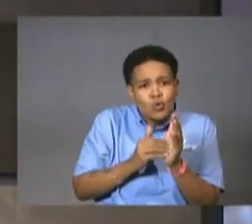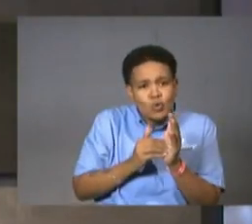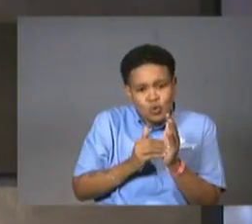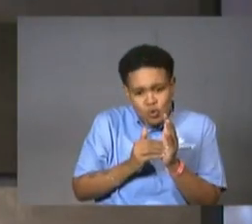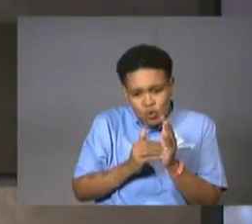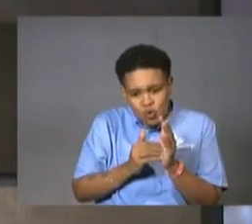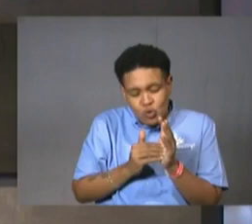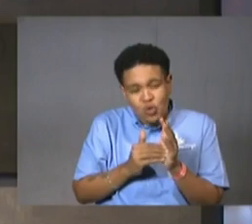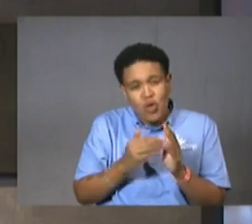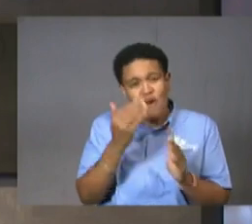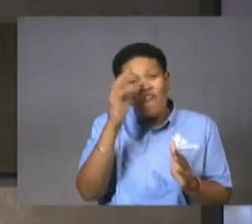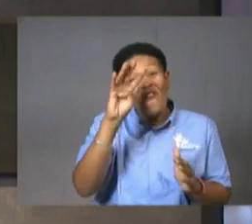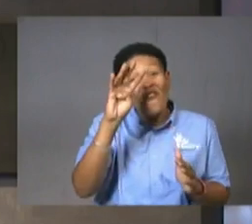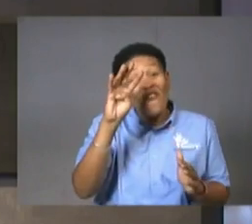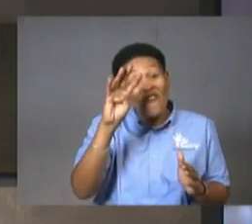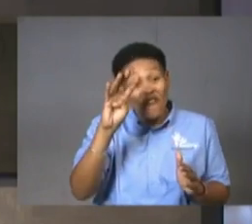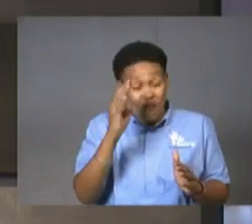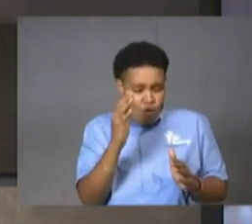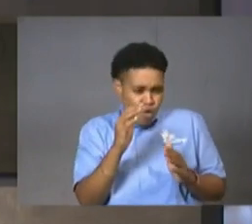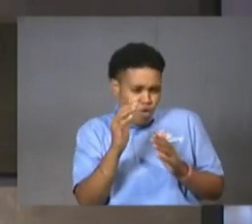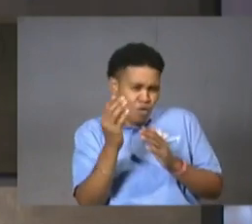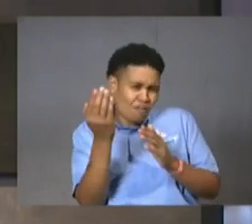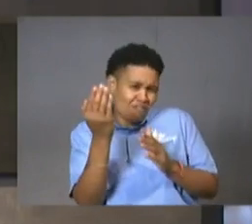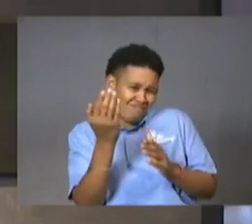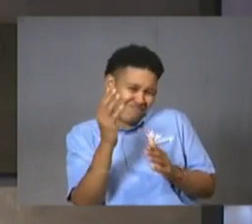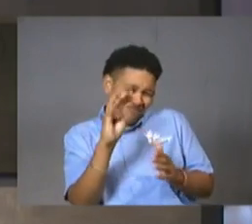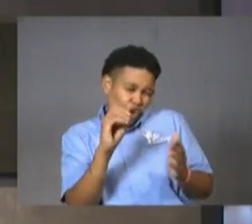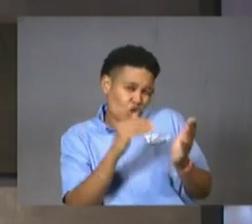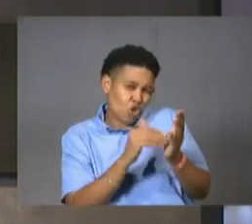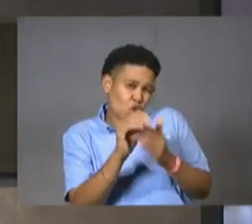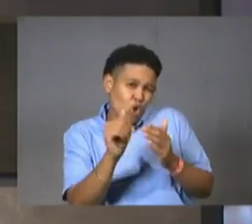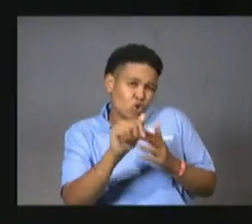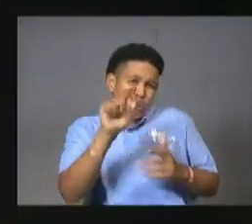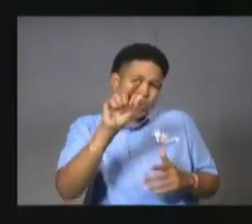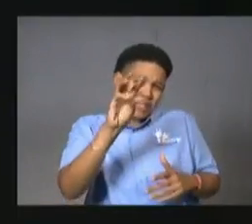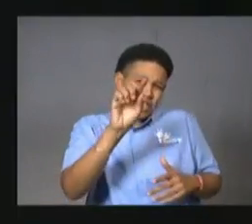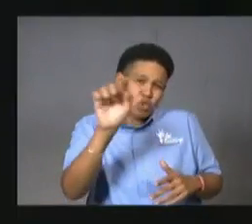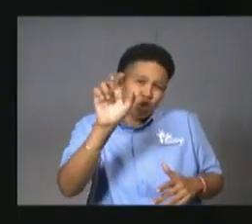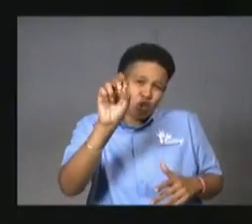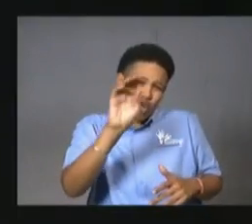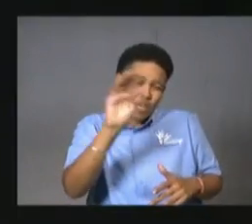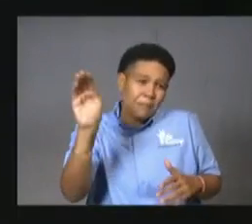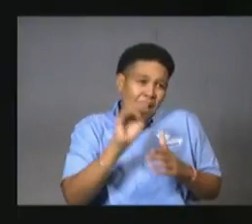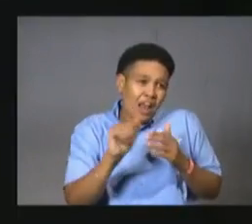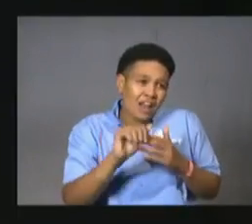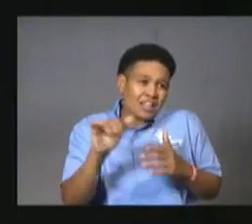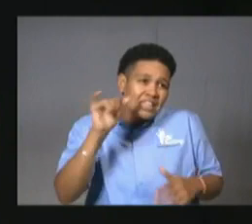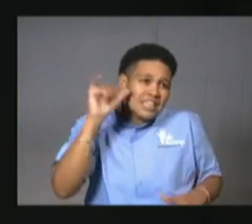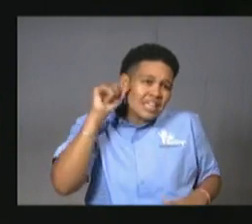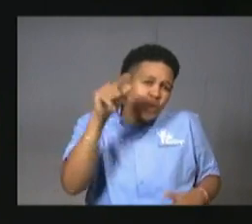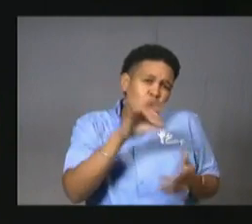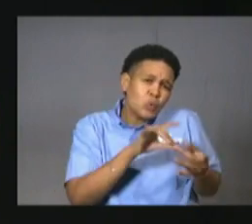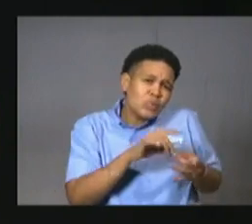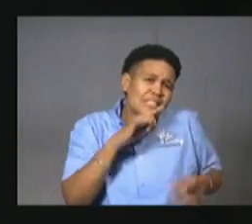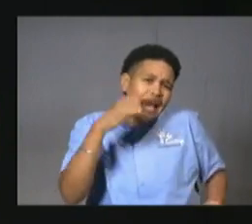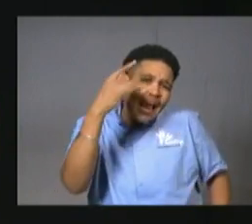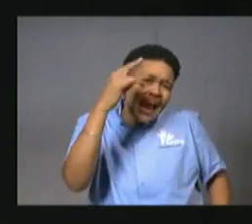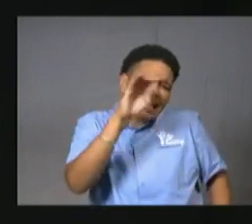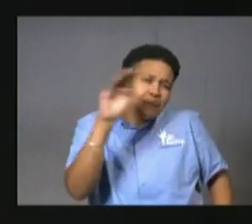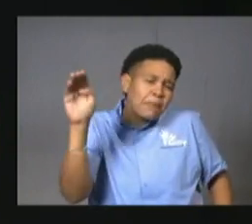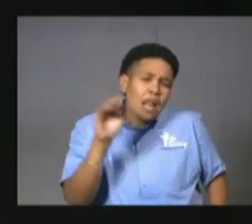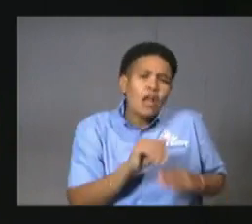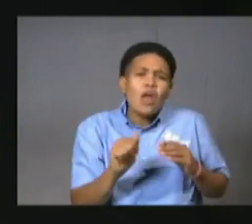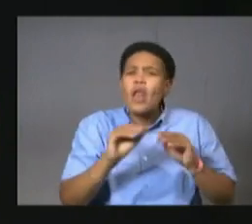But $48,000 for them works out at about $26 to $30 billion. Yesterday, today it's about $18 billion. Clearly outlined to